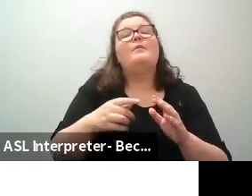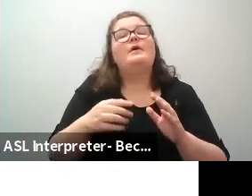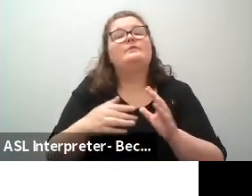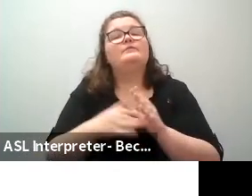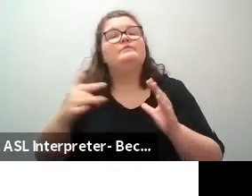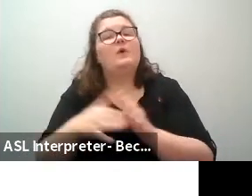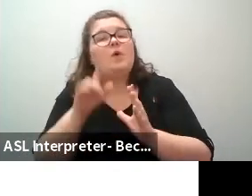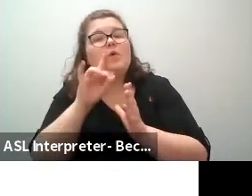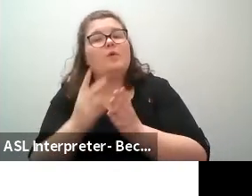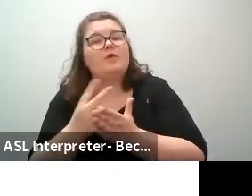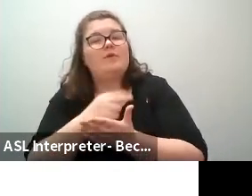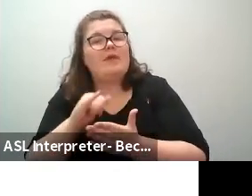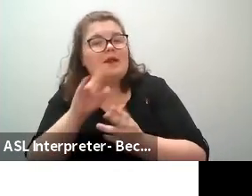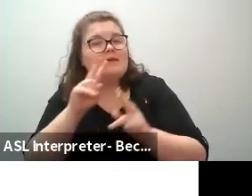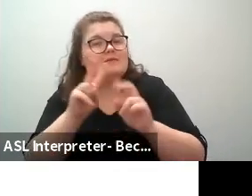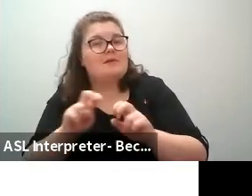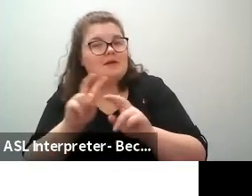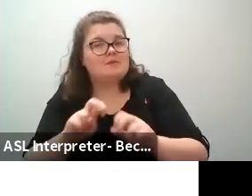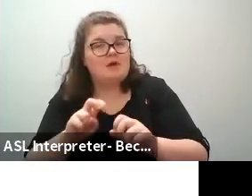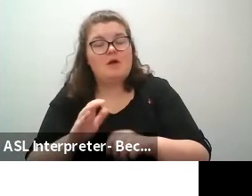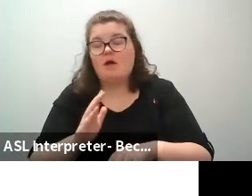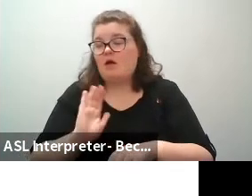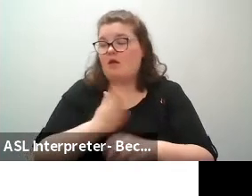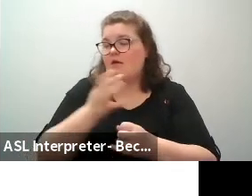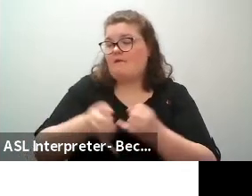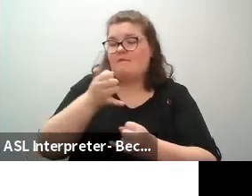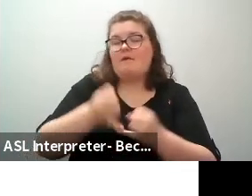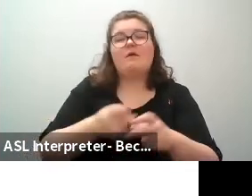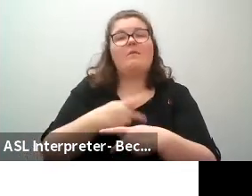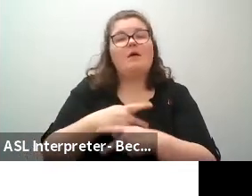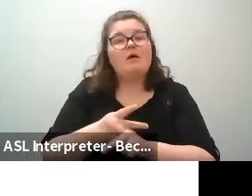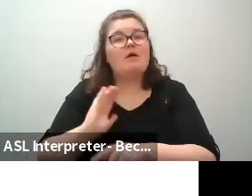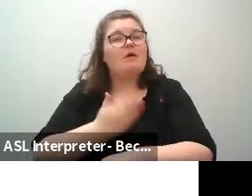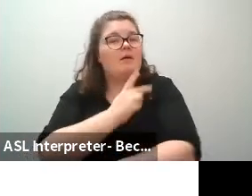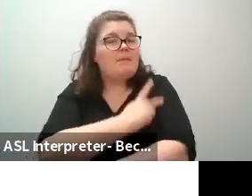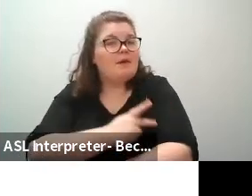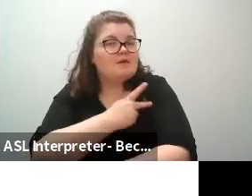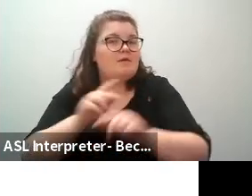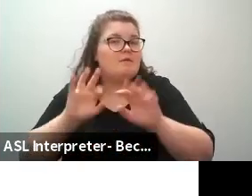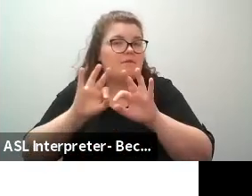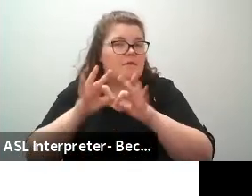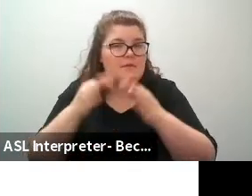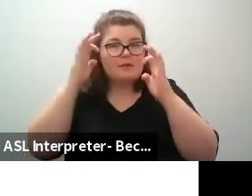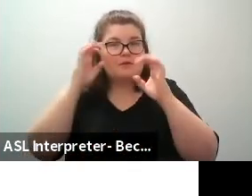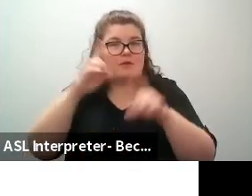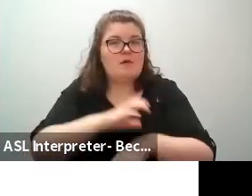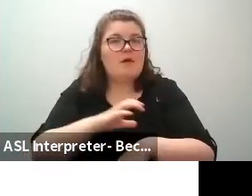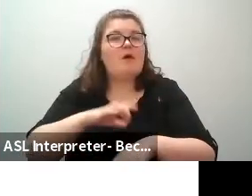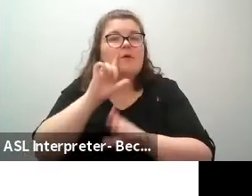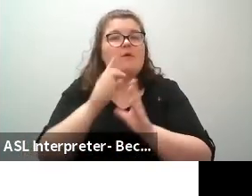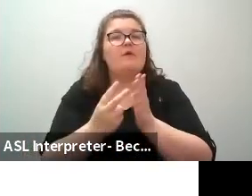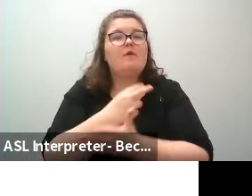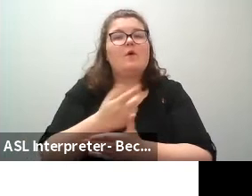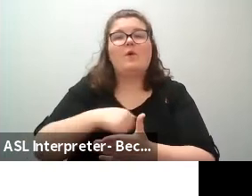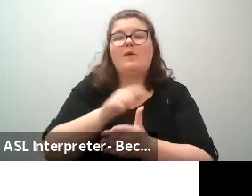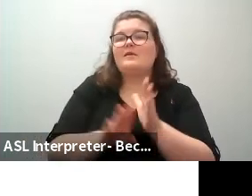the development, and our final product was reviewed by our Patient Family Information and Education Council. We developed low literacy